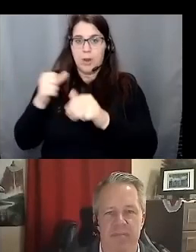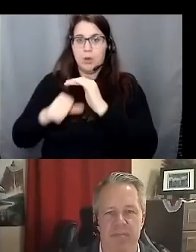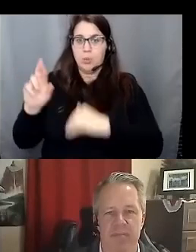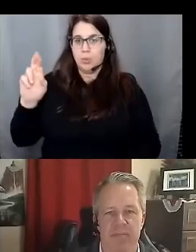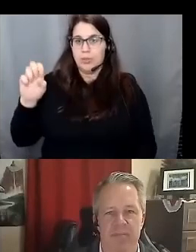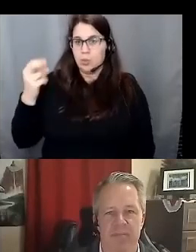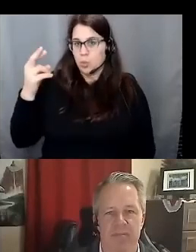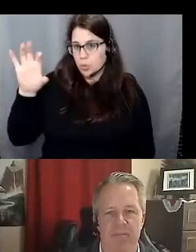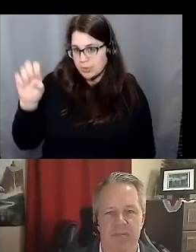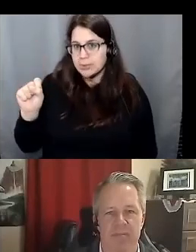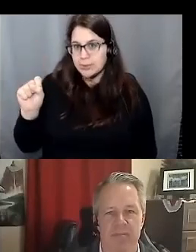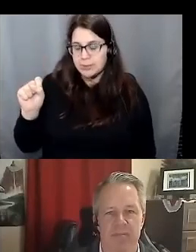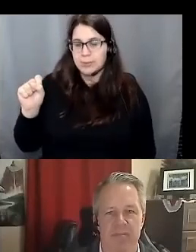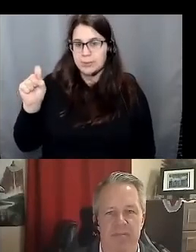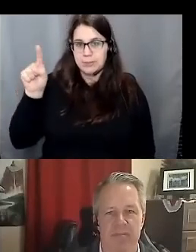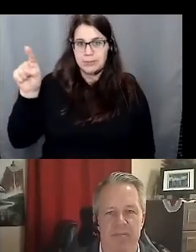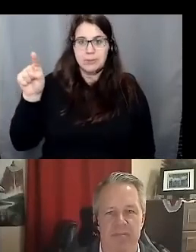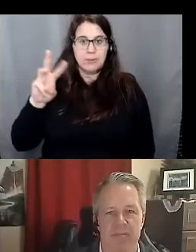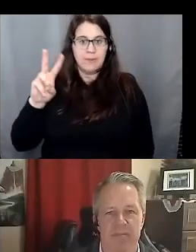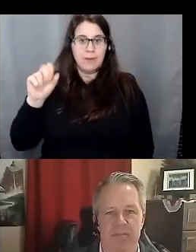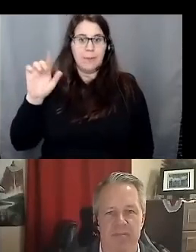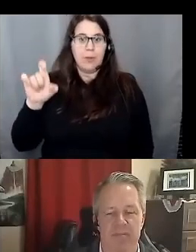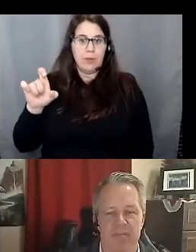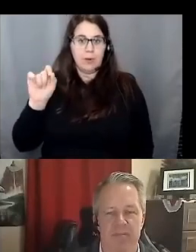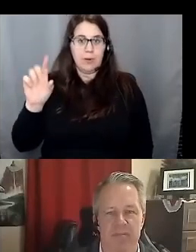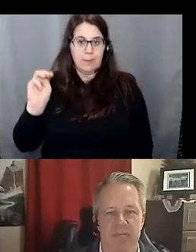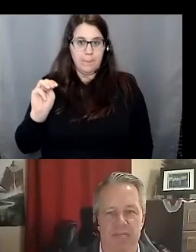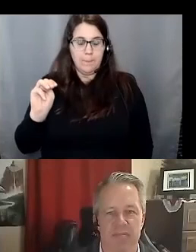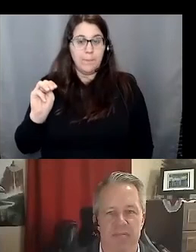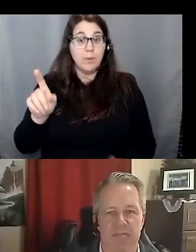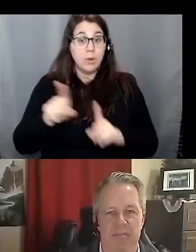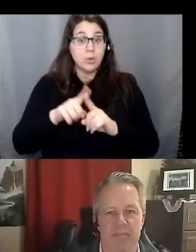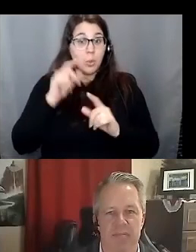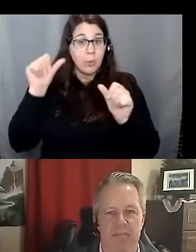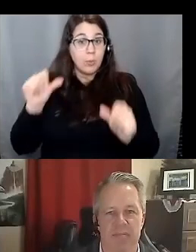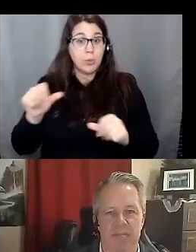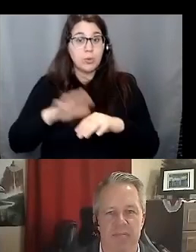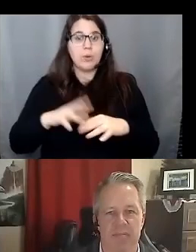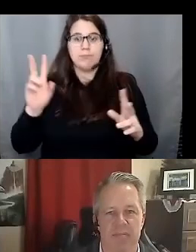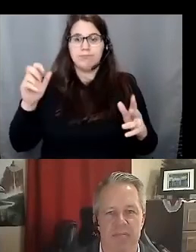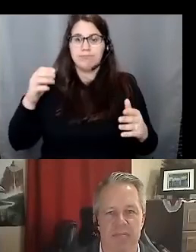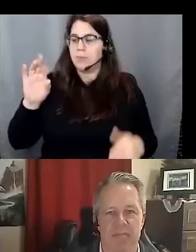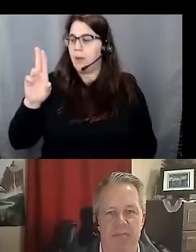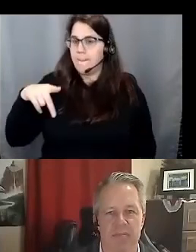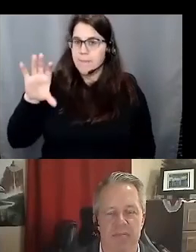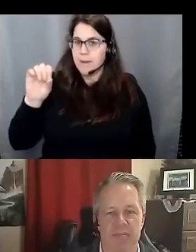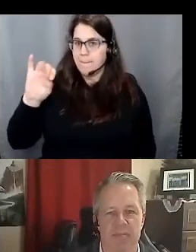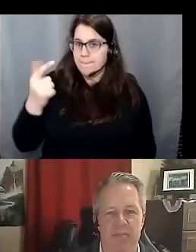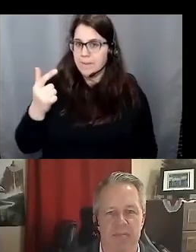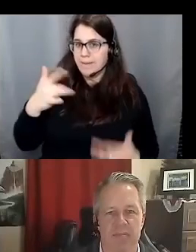of WVABLE.com website. We're also posting it at the upcoming events page of